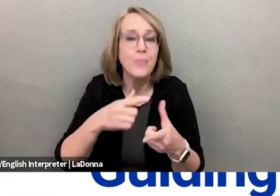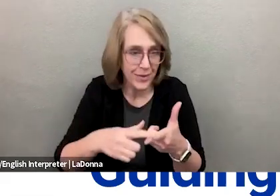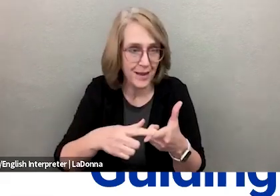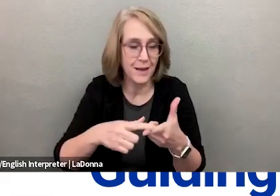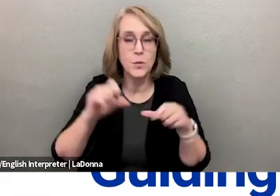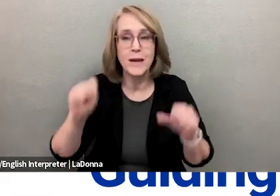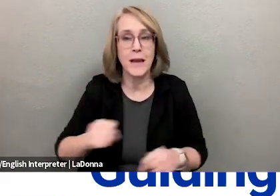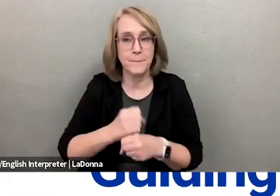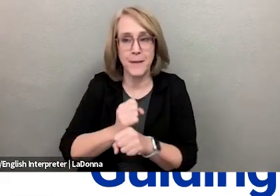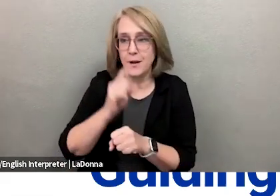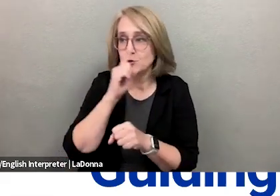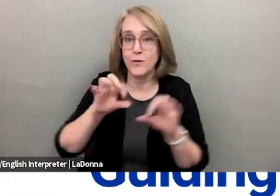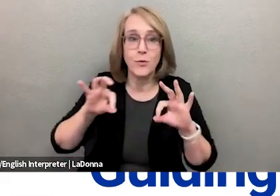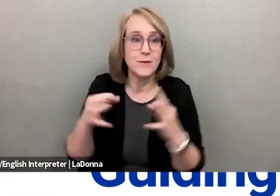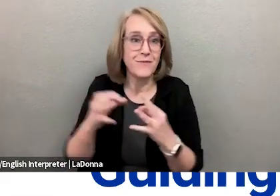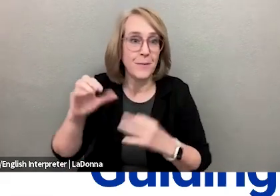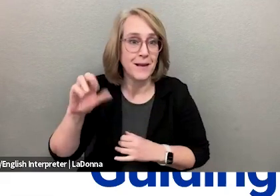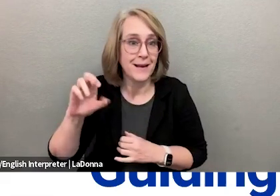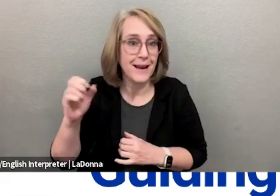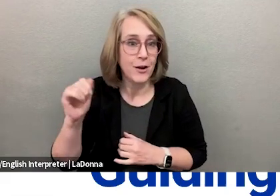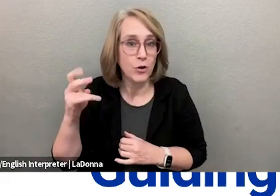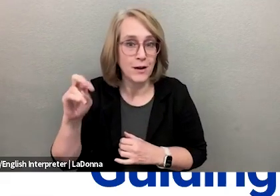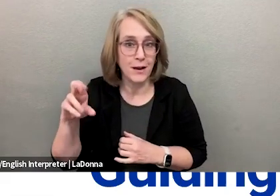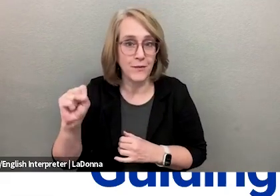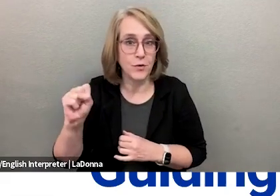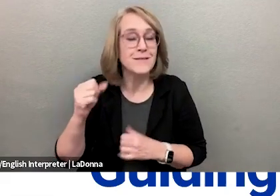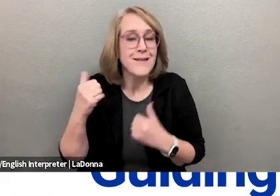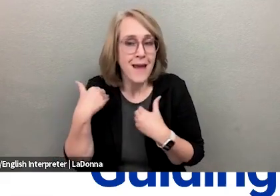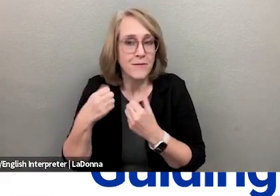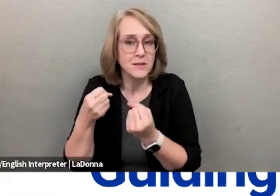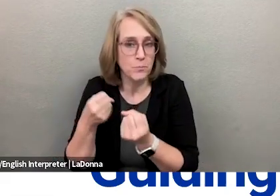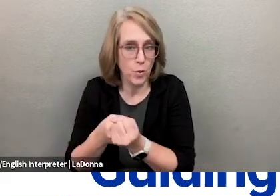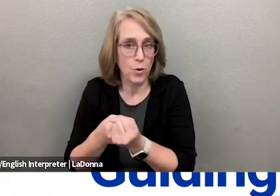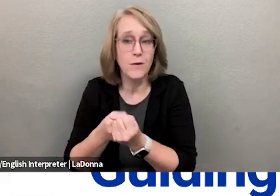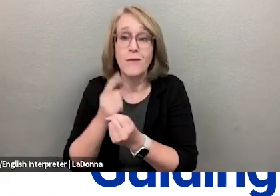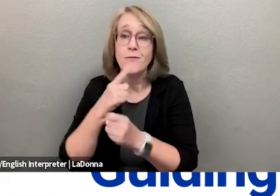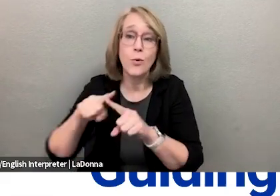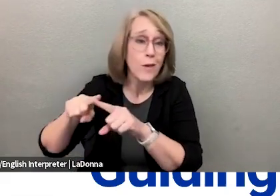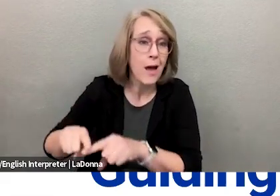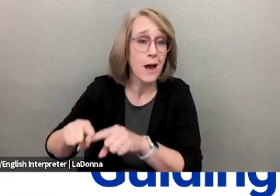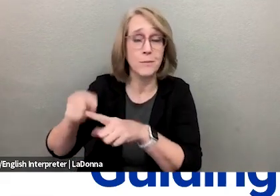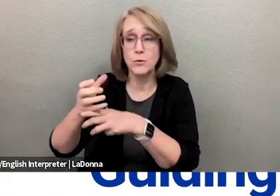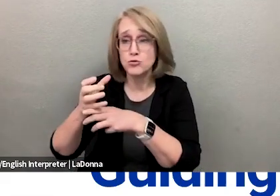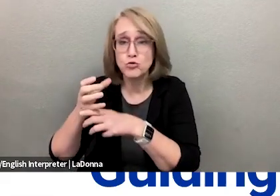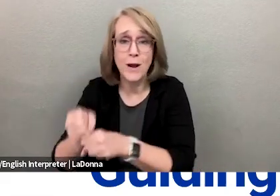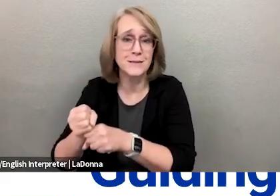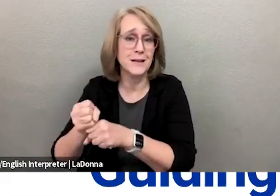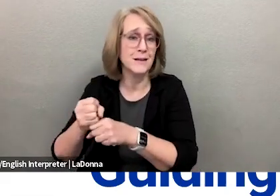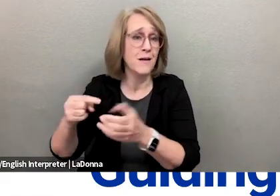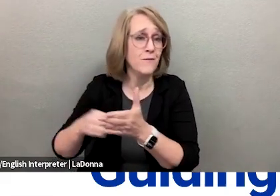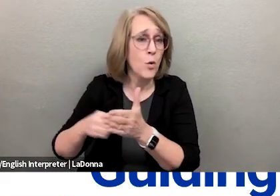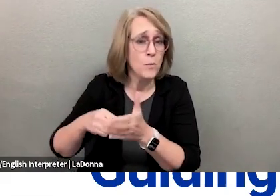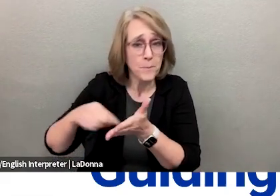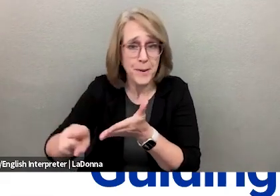and where they need it. And it's specifically rooted in the idea that the more that we support direct care workers in improving their